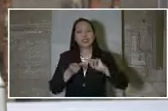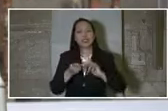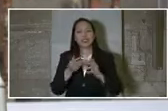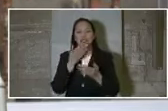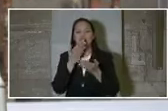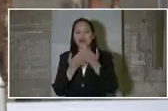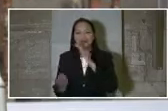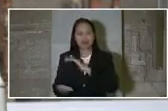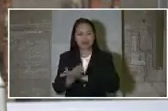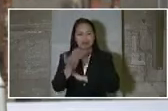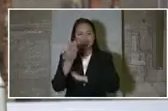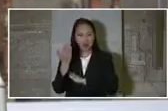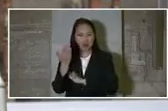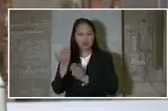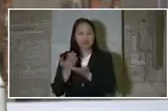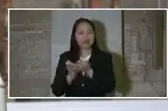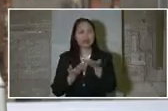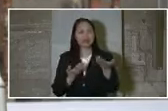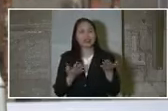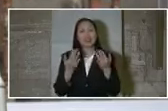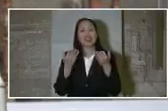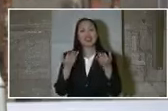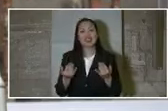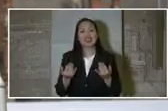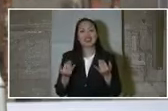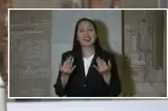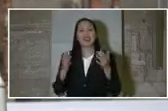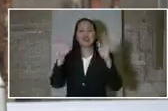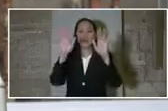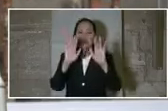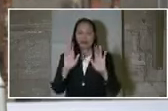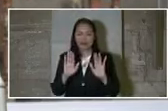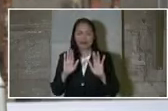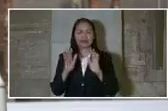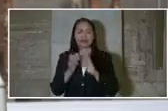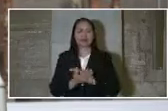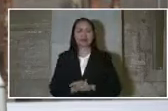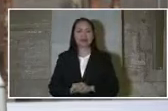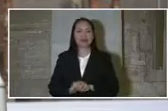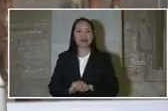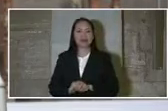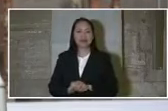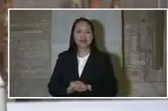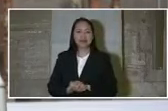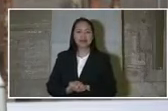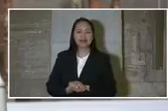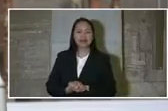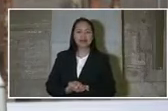sa ating lahat ngayong araw ng Linggo na ito.